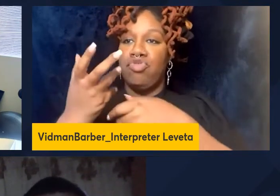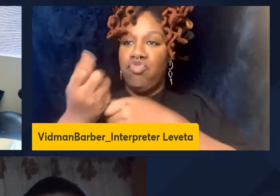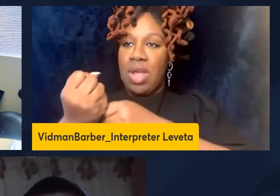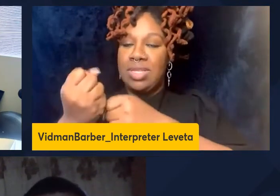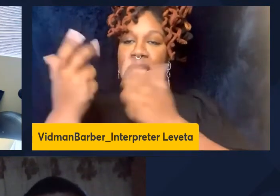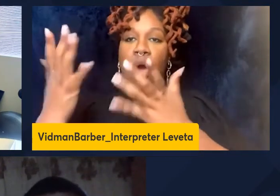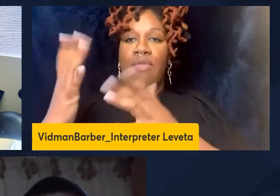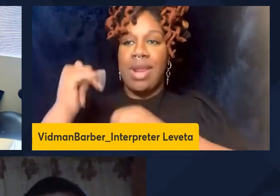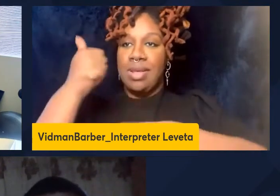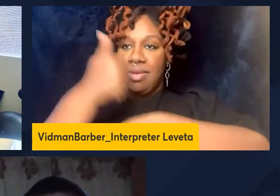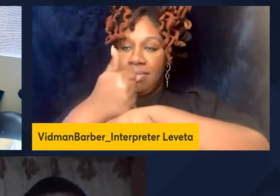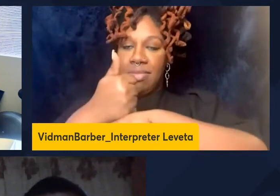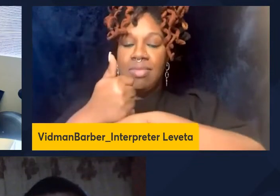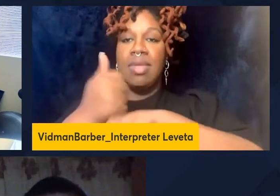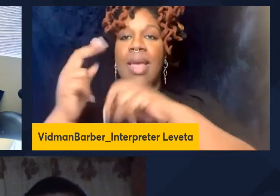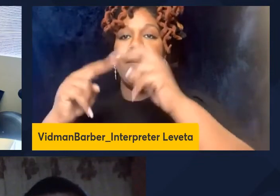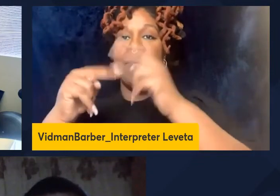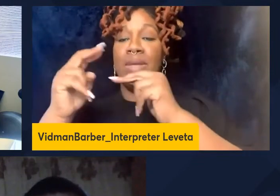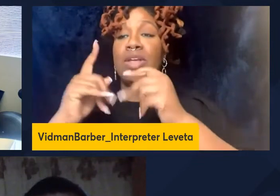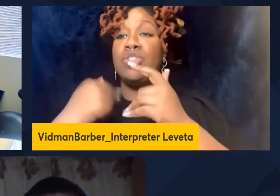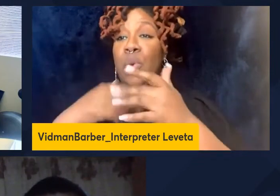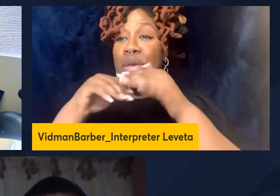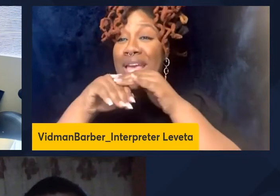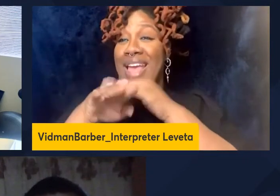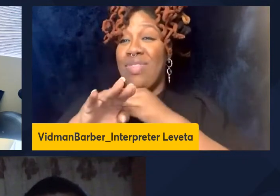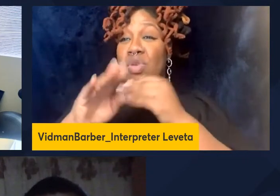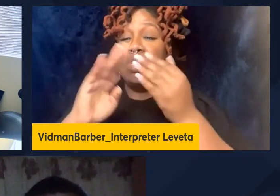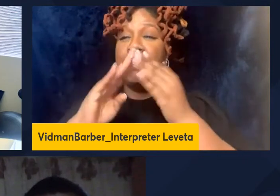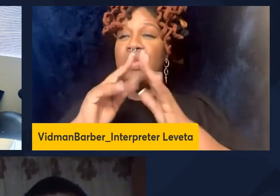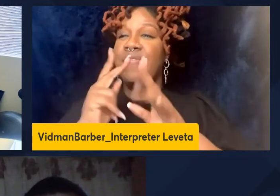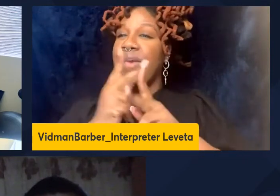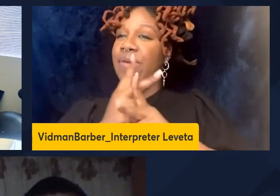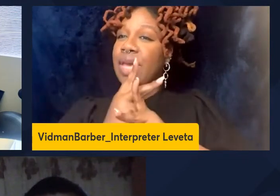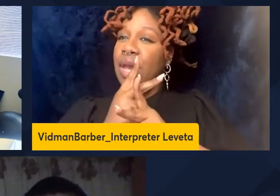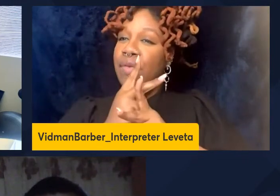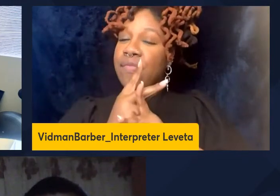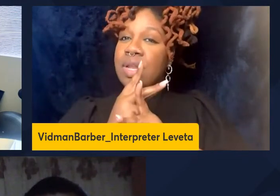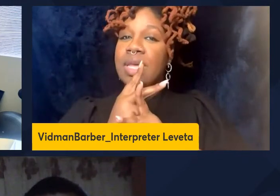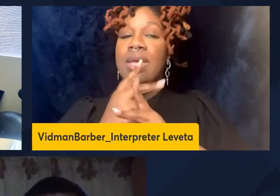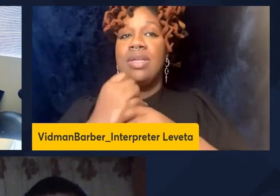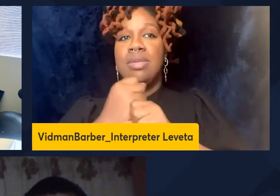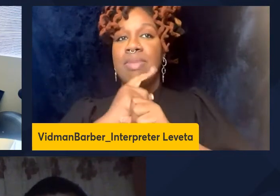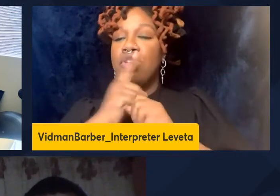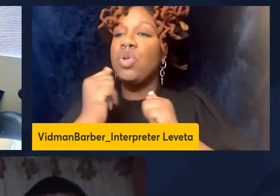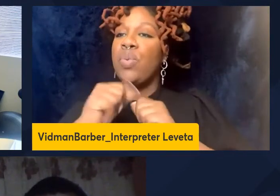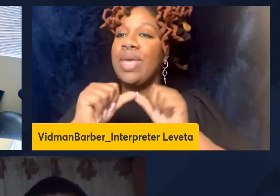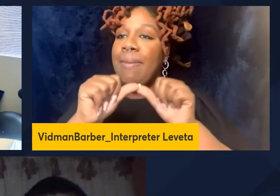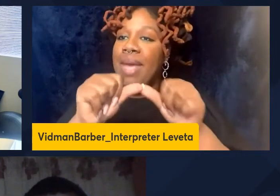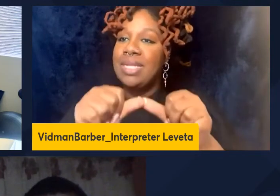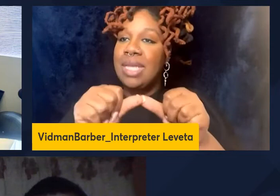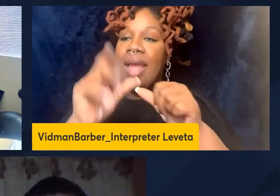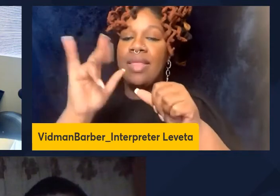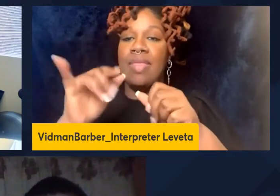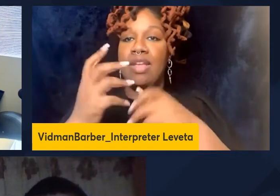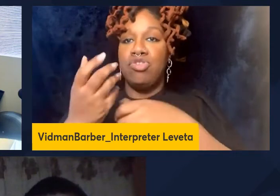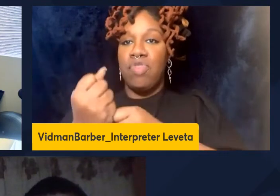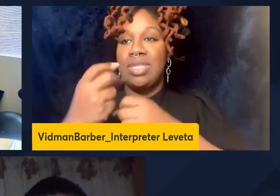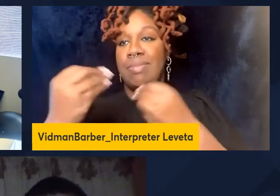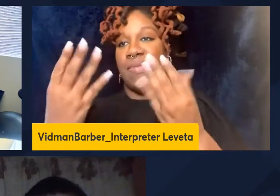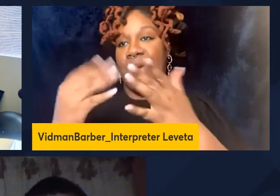those communities very carefully to ensure that we are able to maintain that trust and provide that